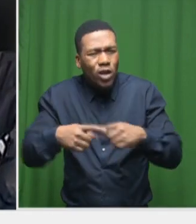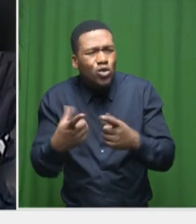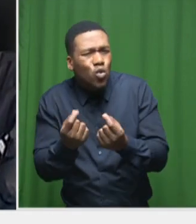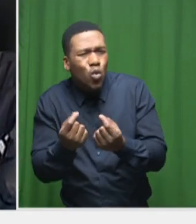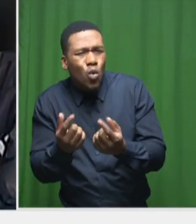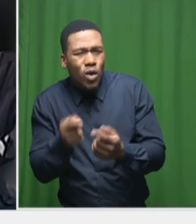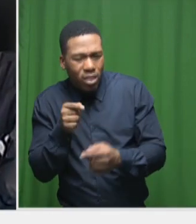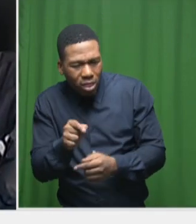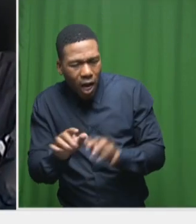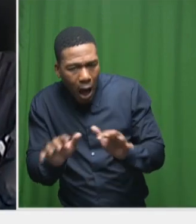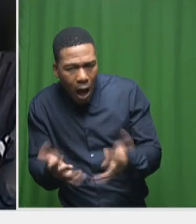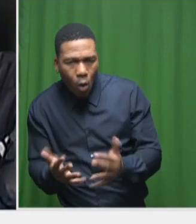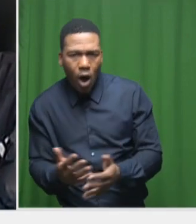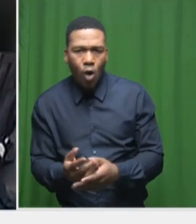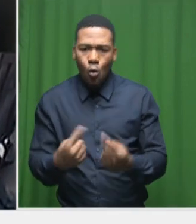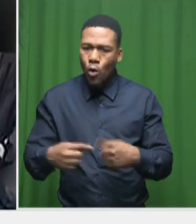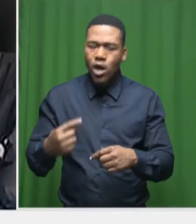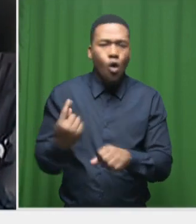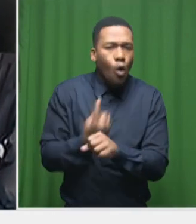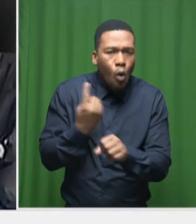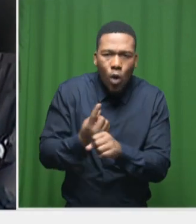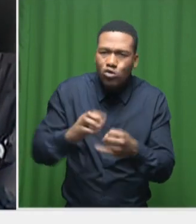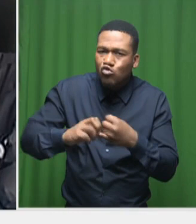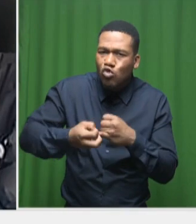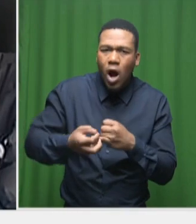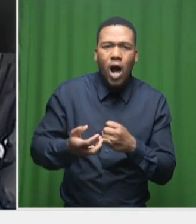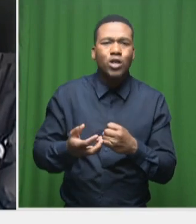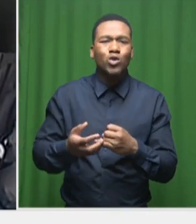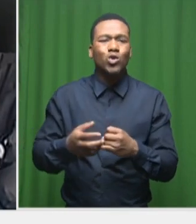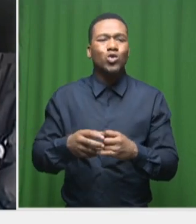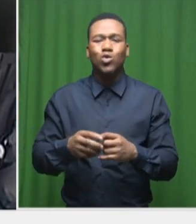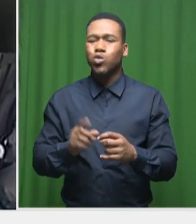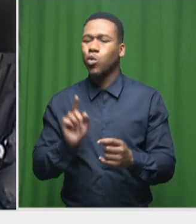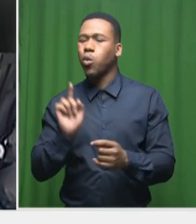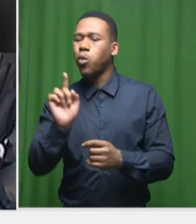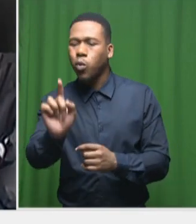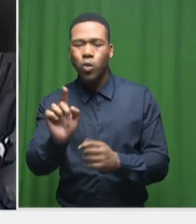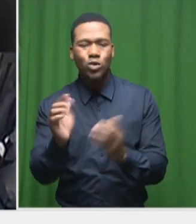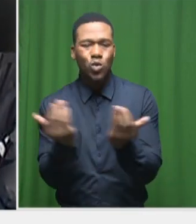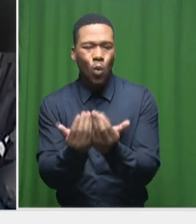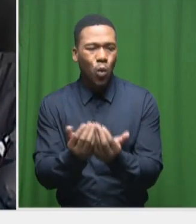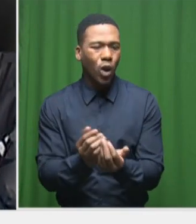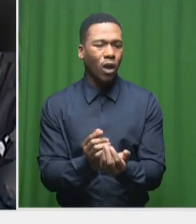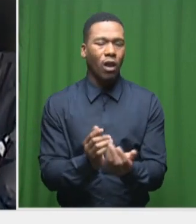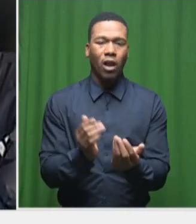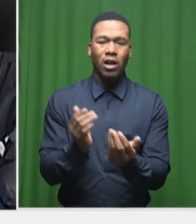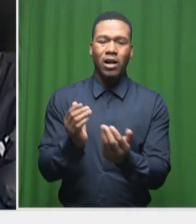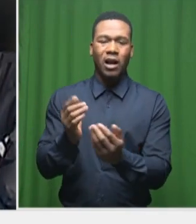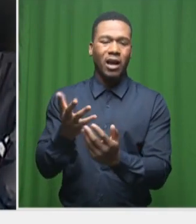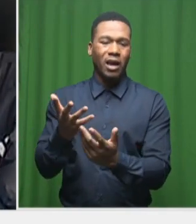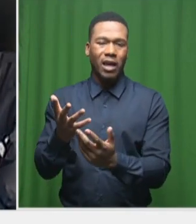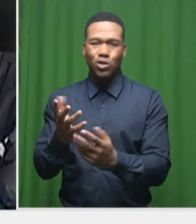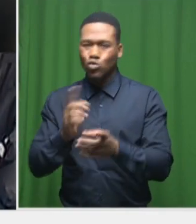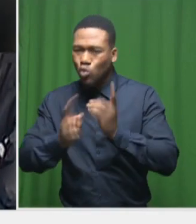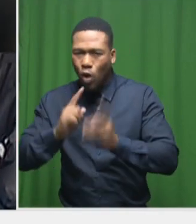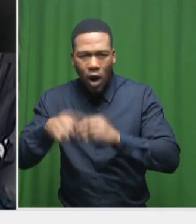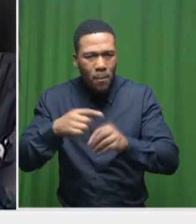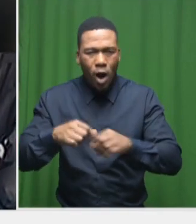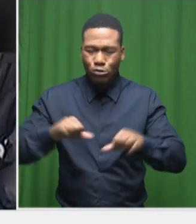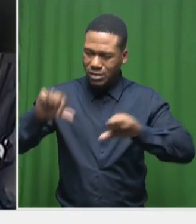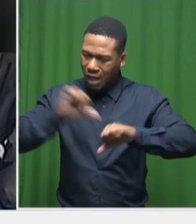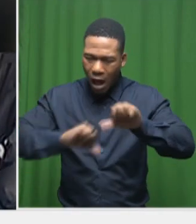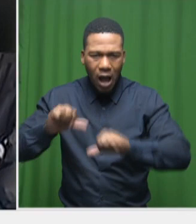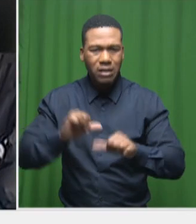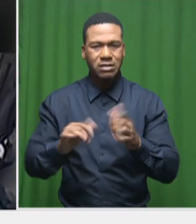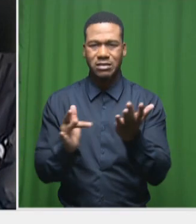We've always tried to reach you know, learners at school-going level to talk about science, technology, maths, all of those